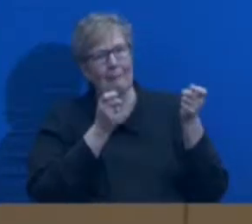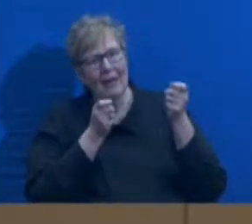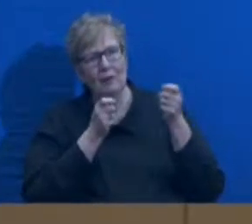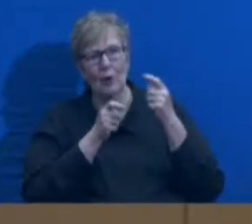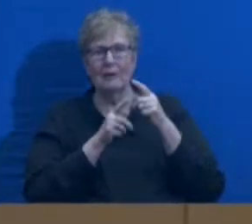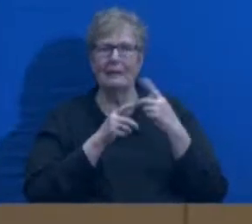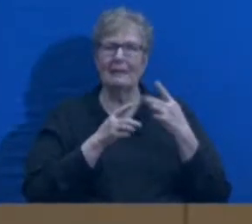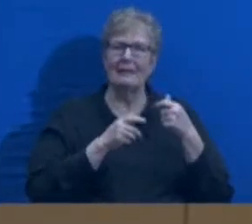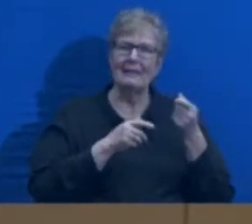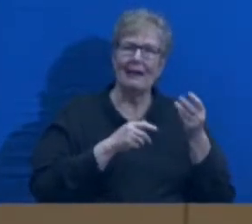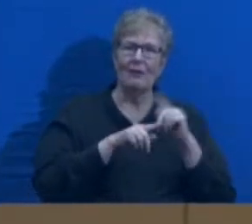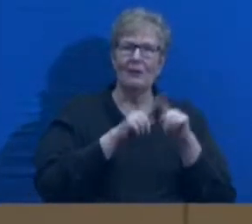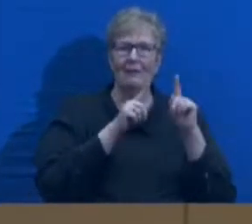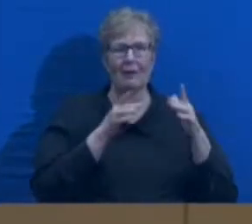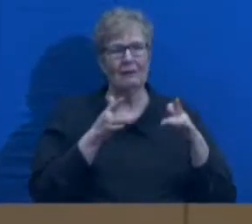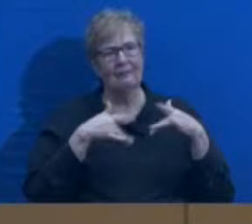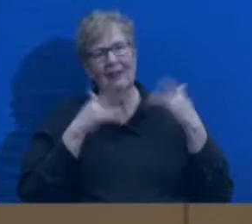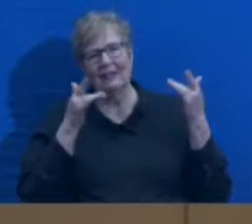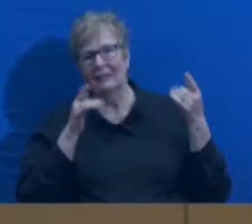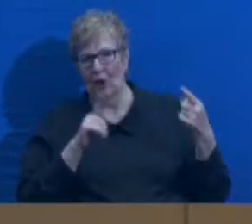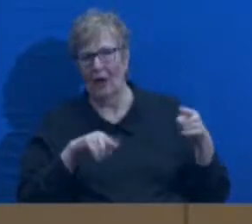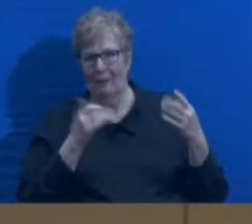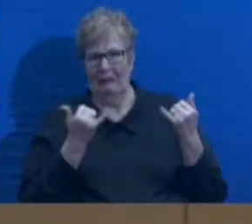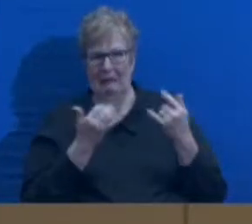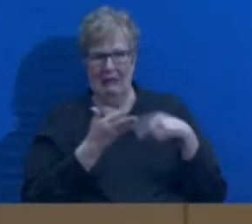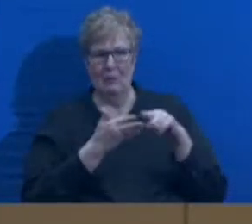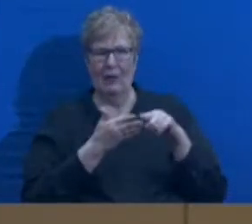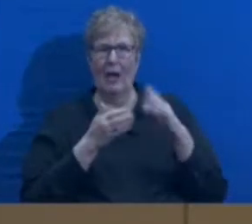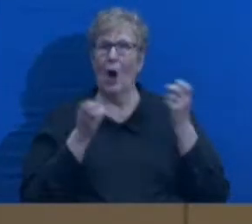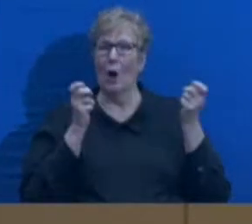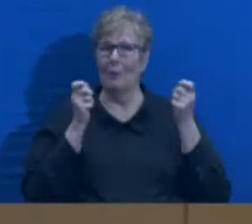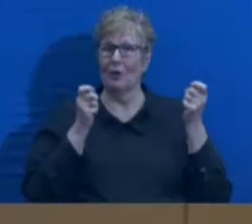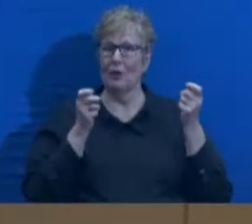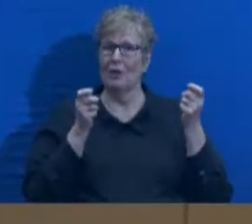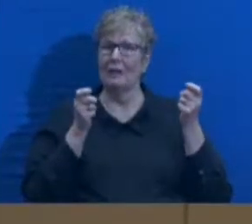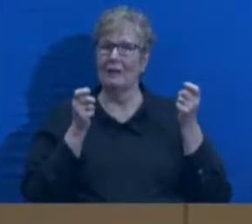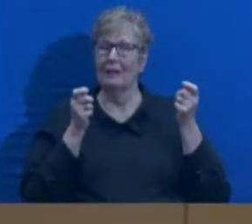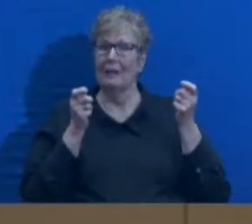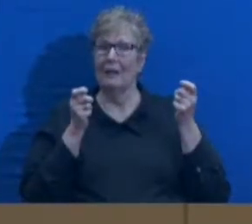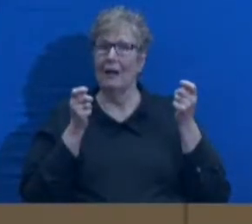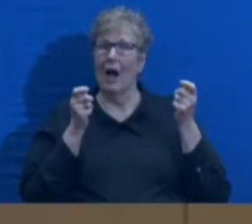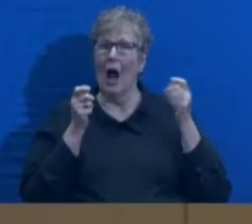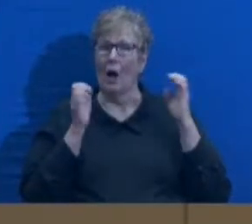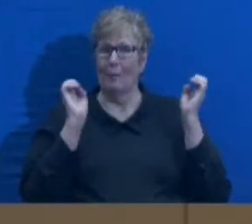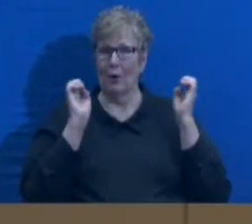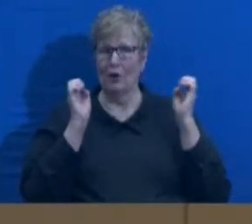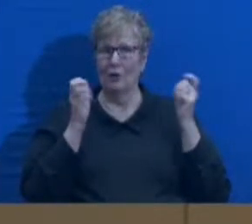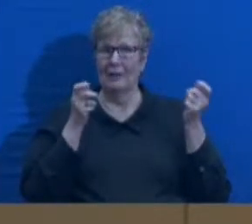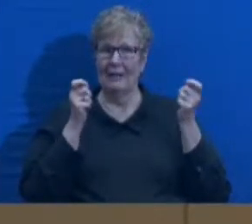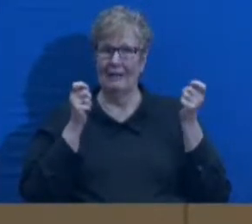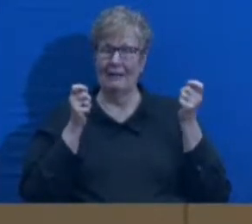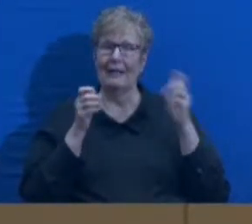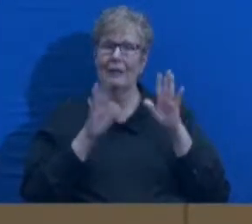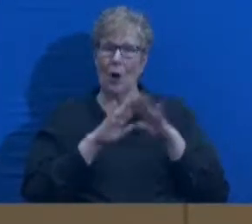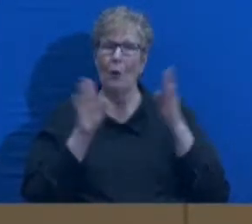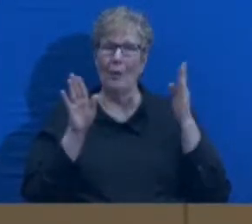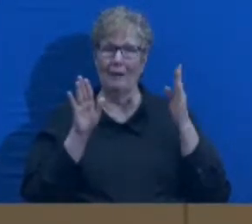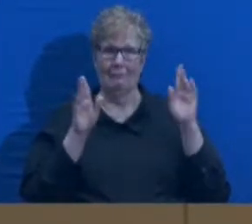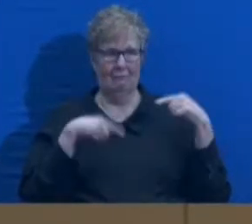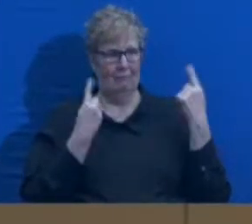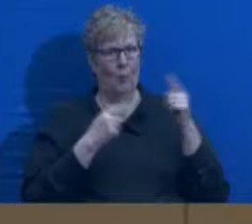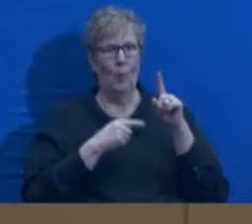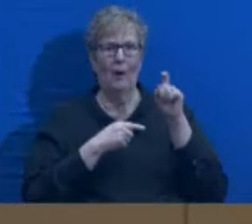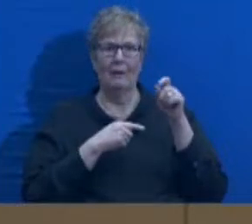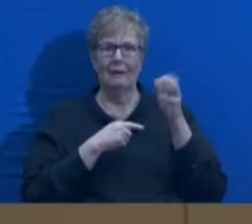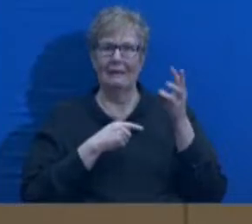several events and incidents. Our Emergency Operations Center remains open on the 163rd day of activation in response